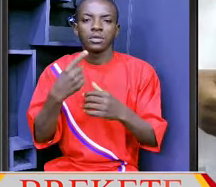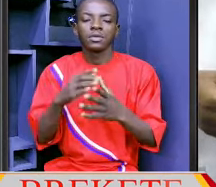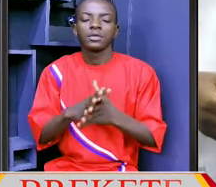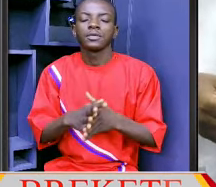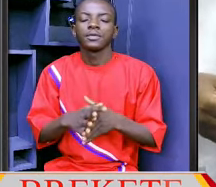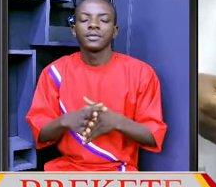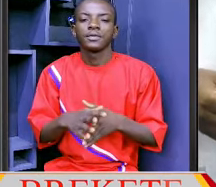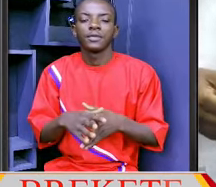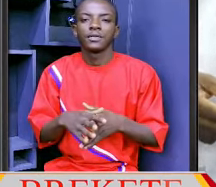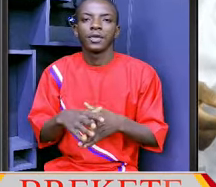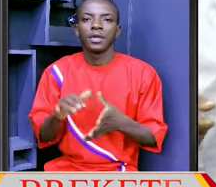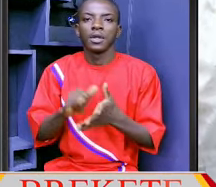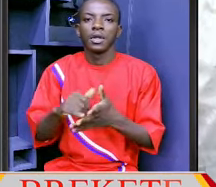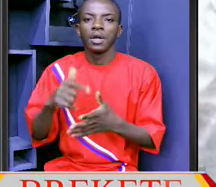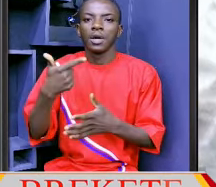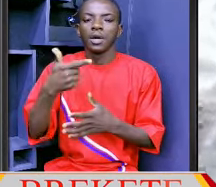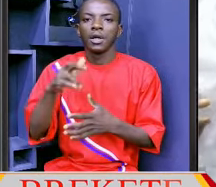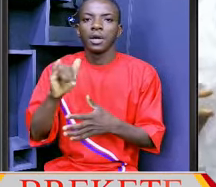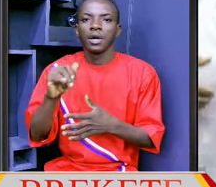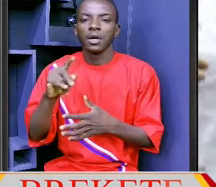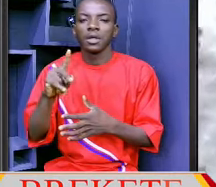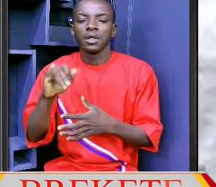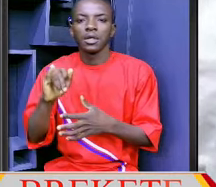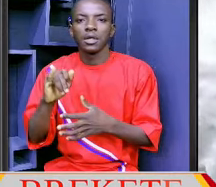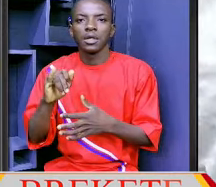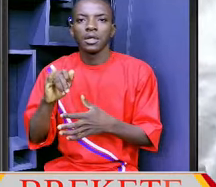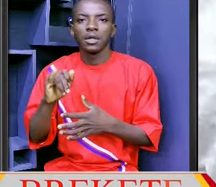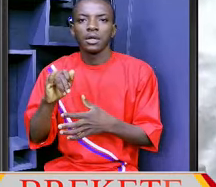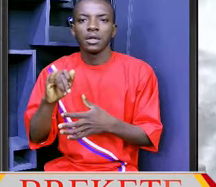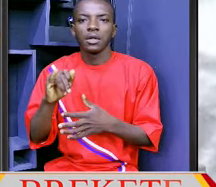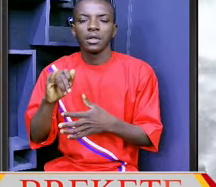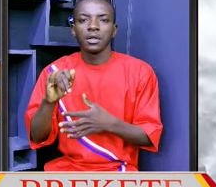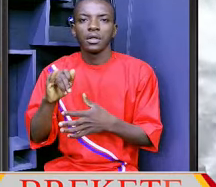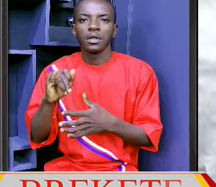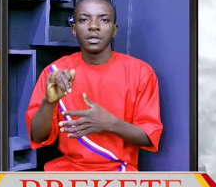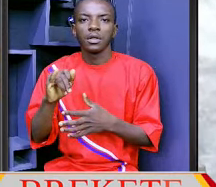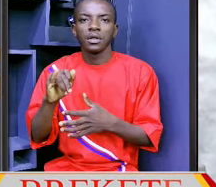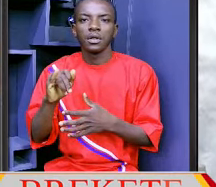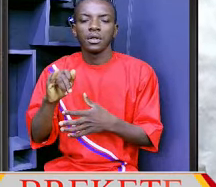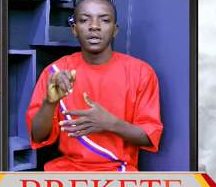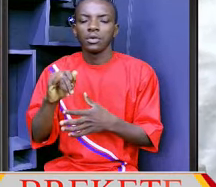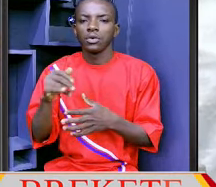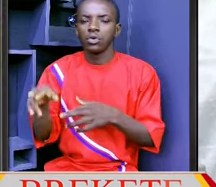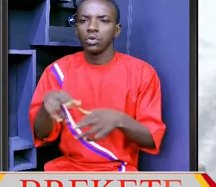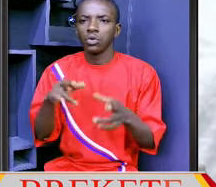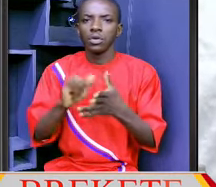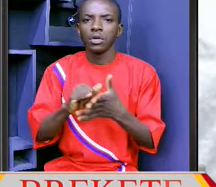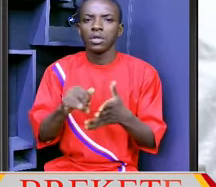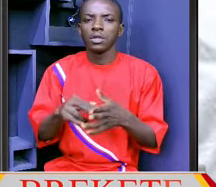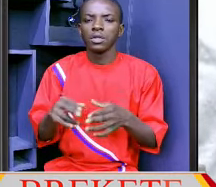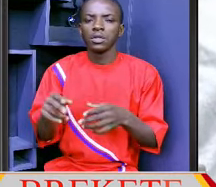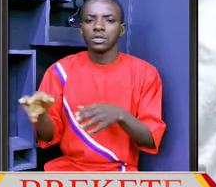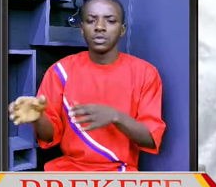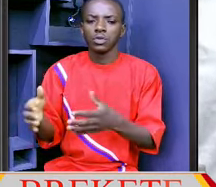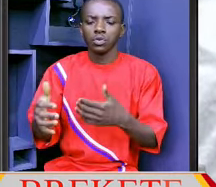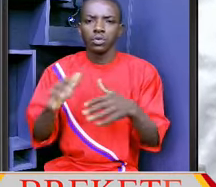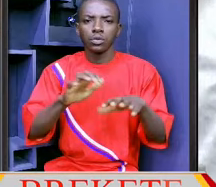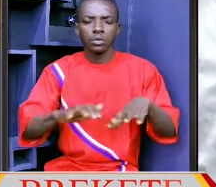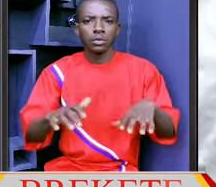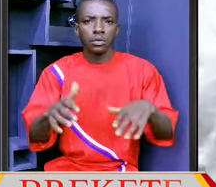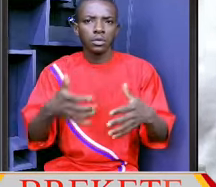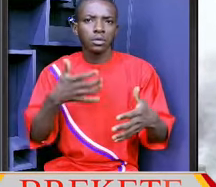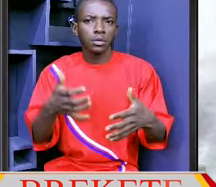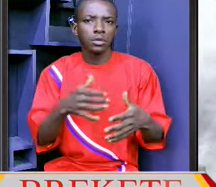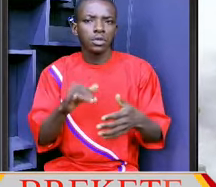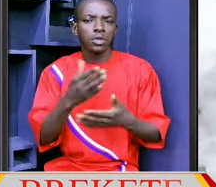this. That Garki road where you go scrape. Why you go scrape him? Road way is still good. Yes. See other areas where road